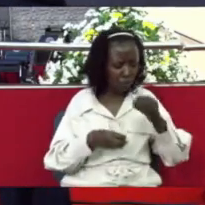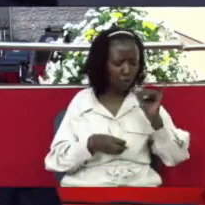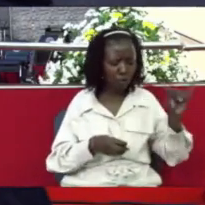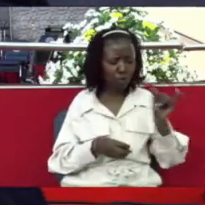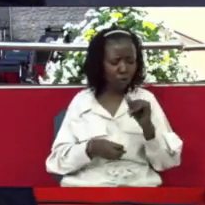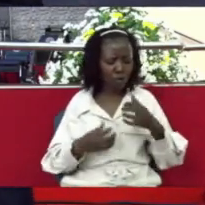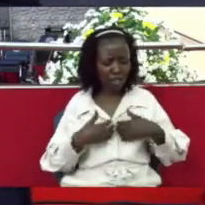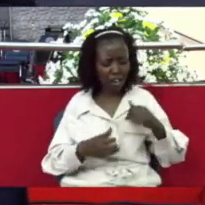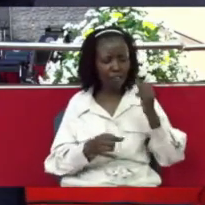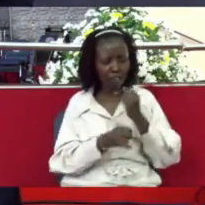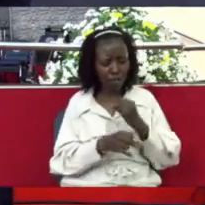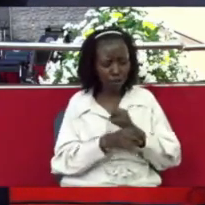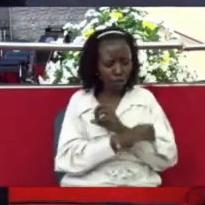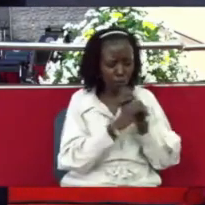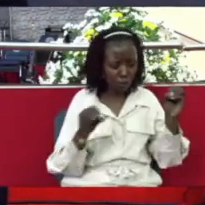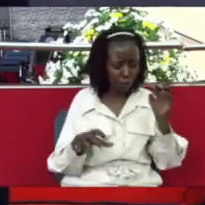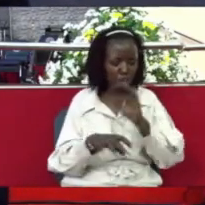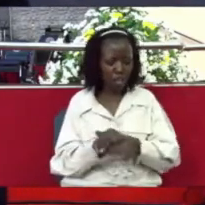You're going to give them a miracle breakthrough.